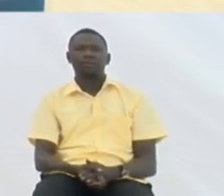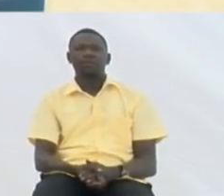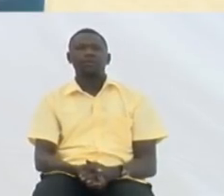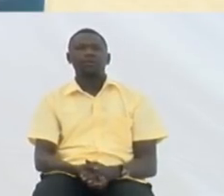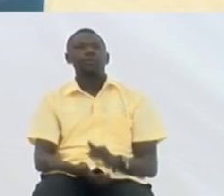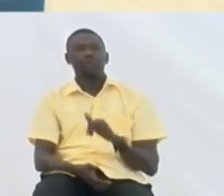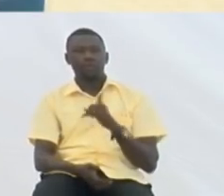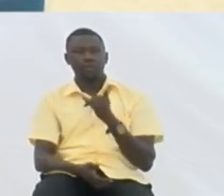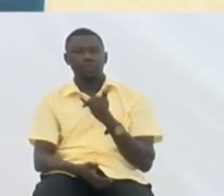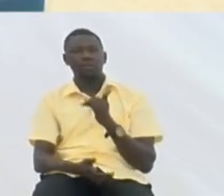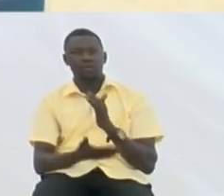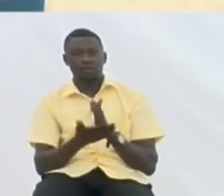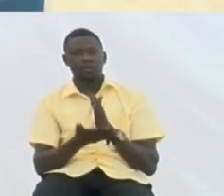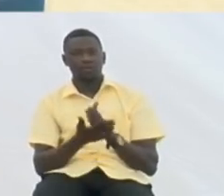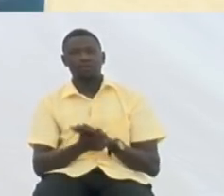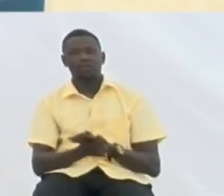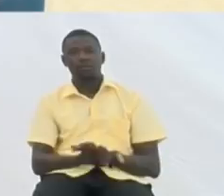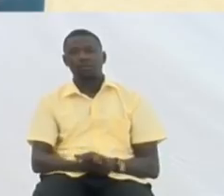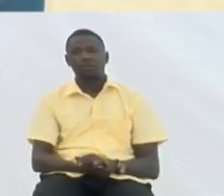kanyi. Yes, indeed.